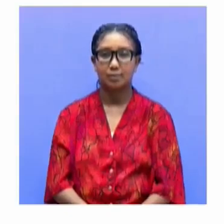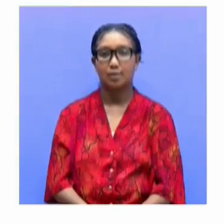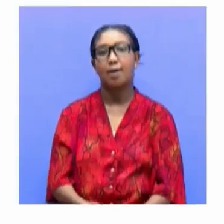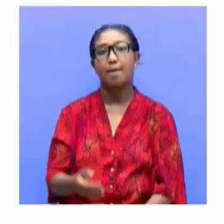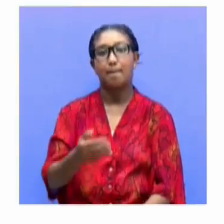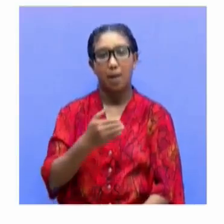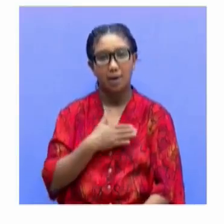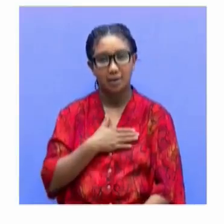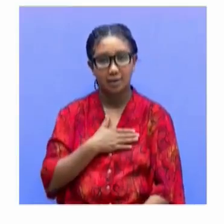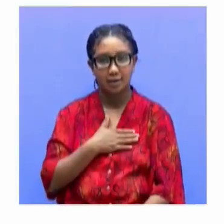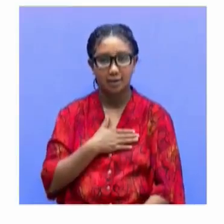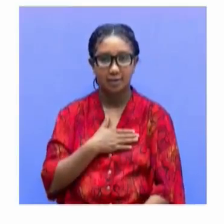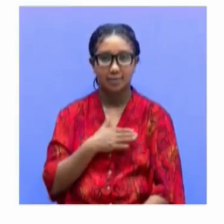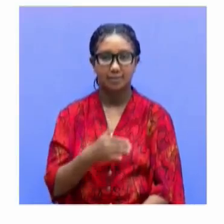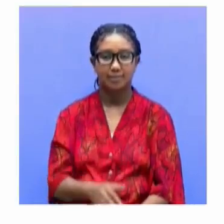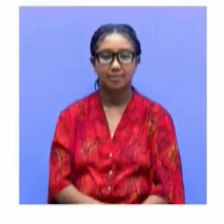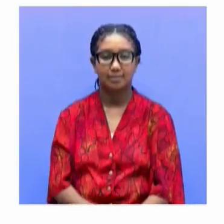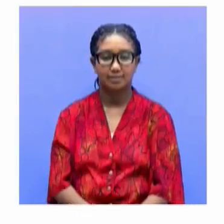my